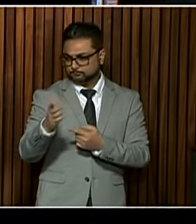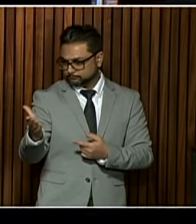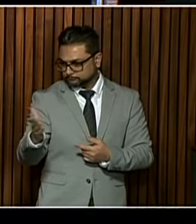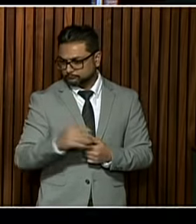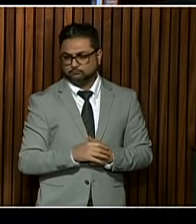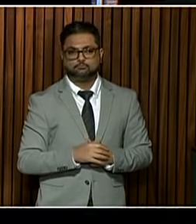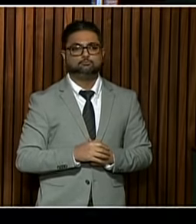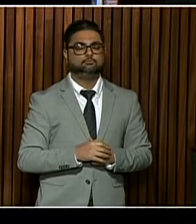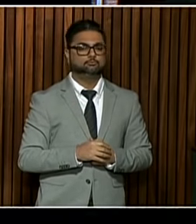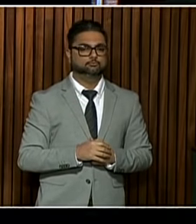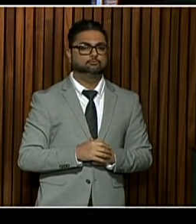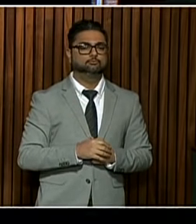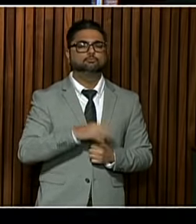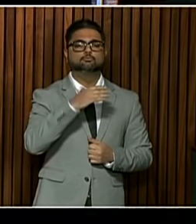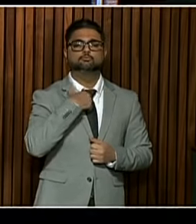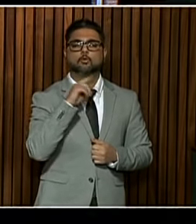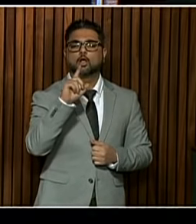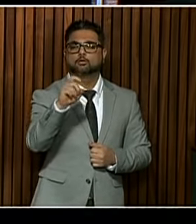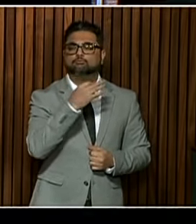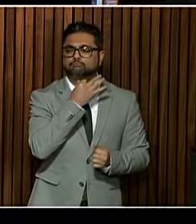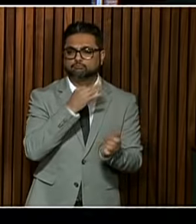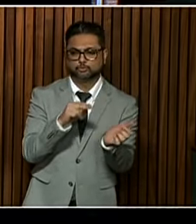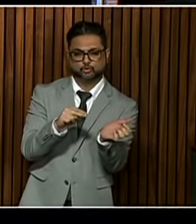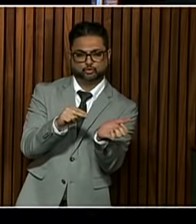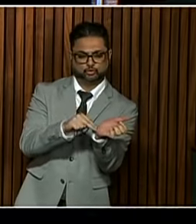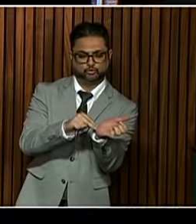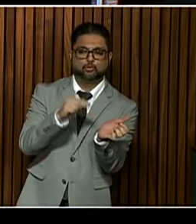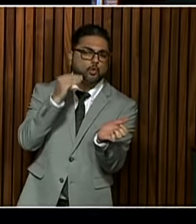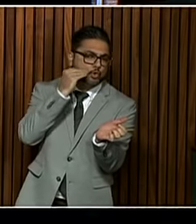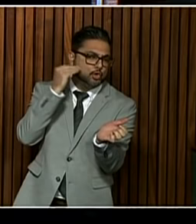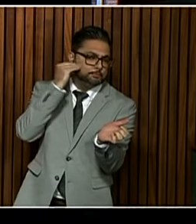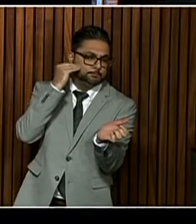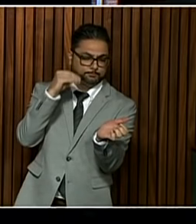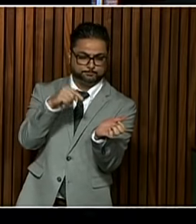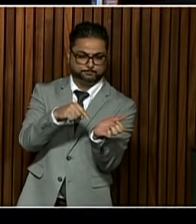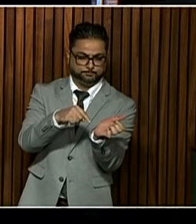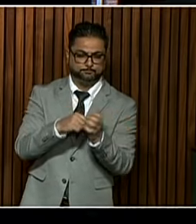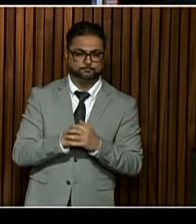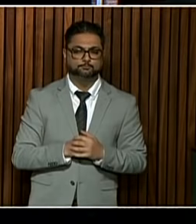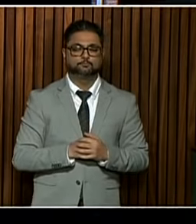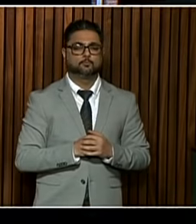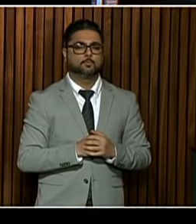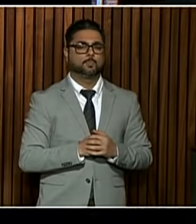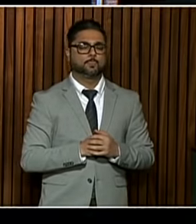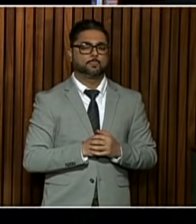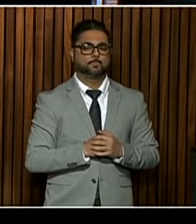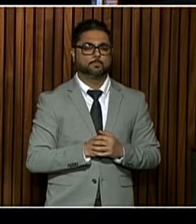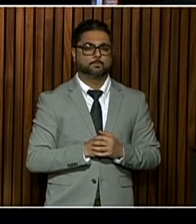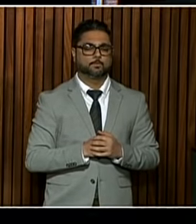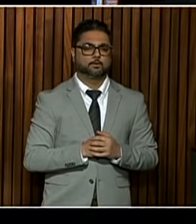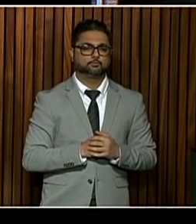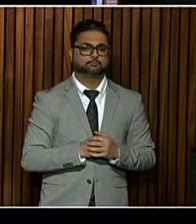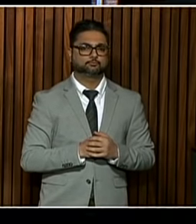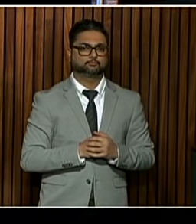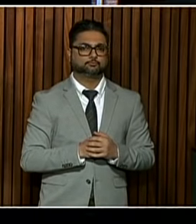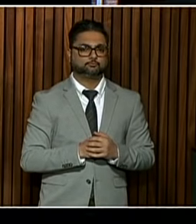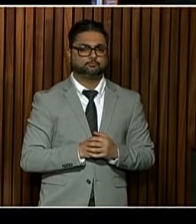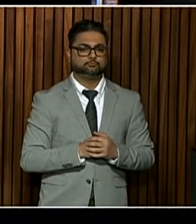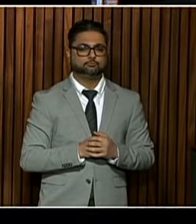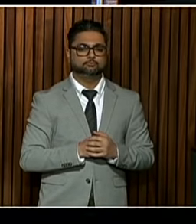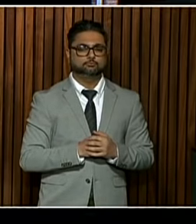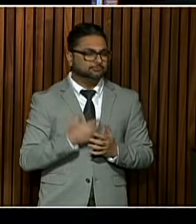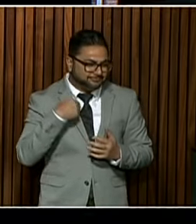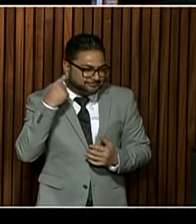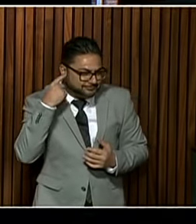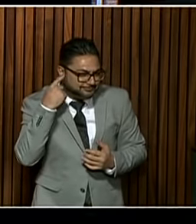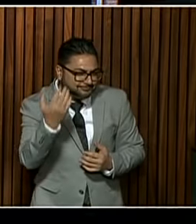homes. Are you intending to still stick with the policy of stopping testing after? Kelly, we're having trouble hearing you. We're just